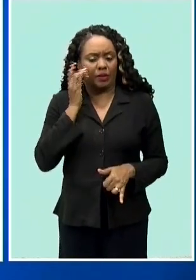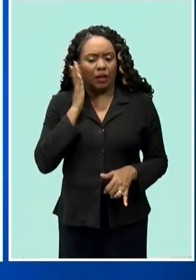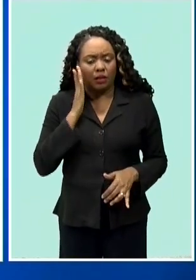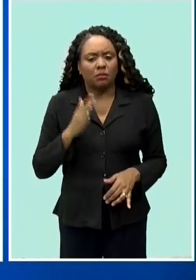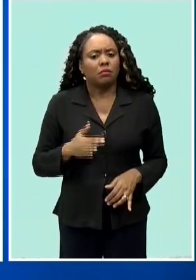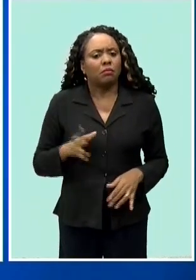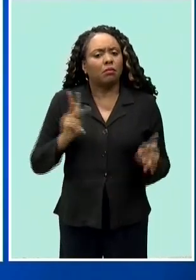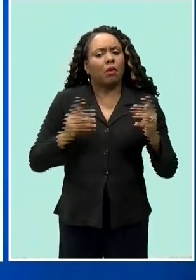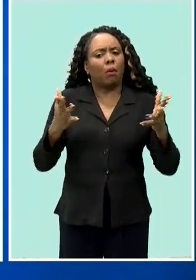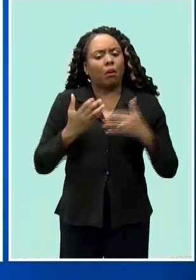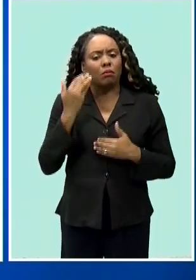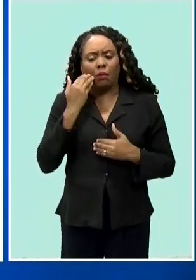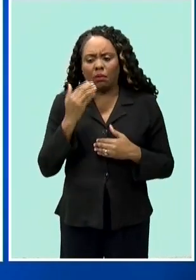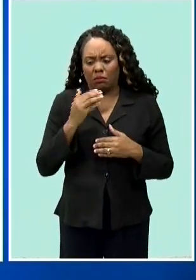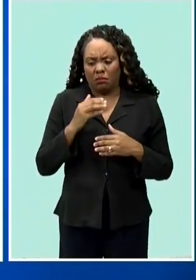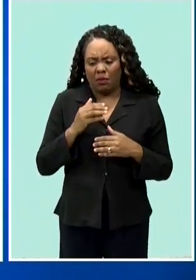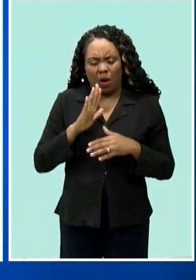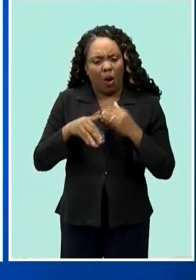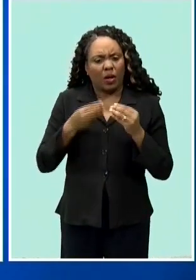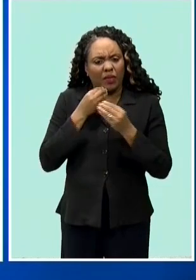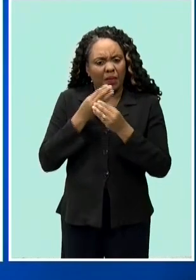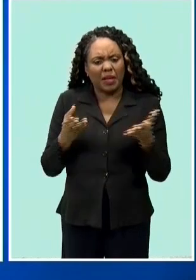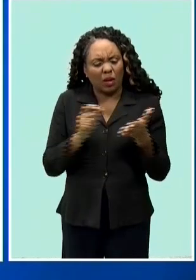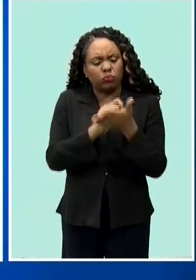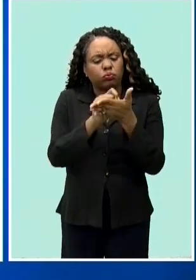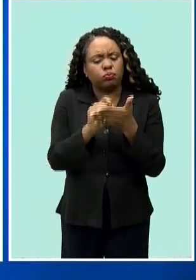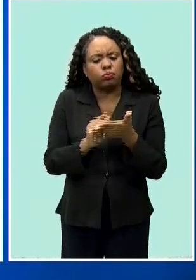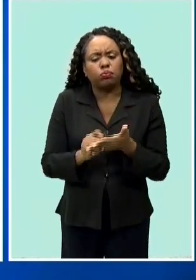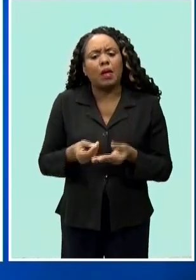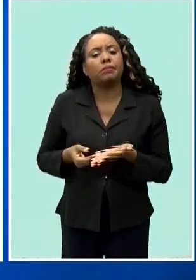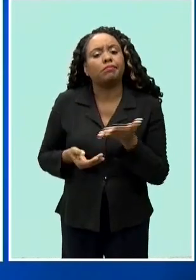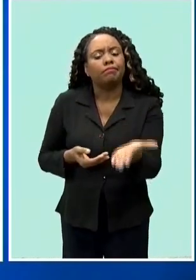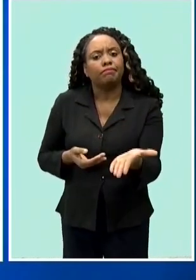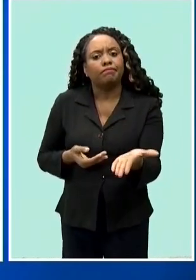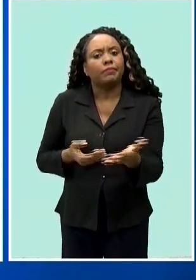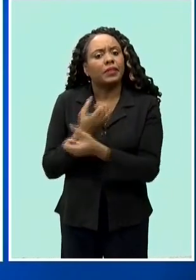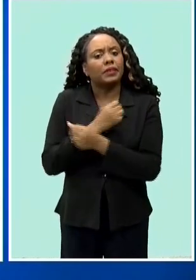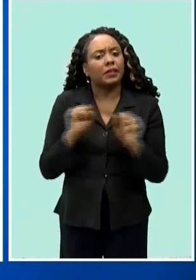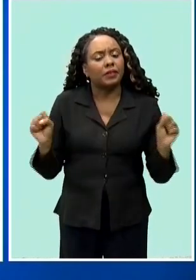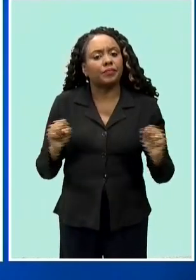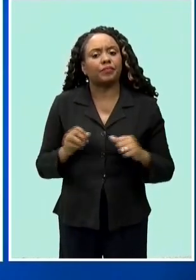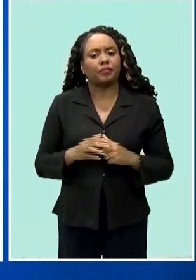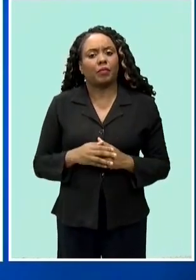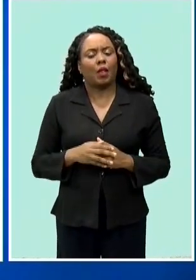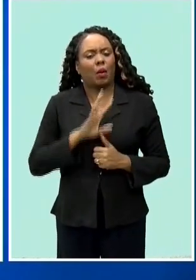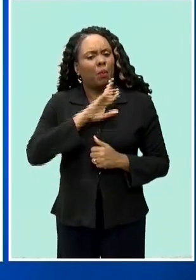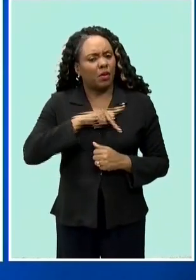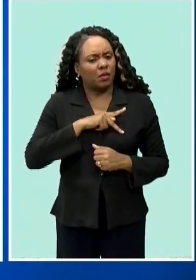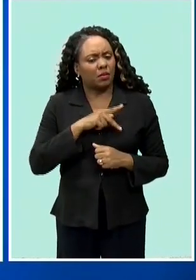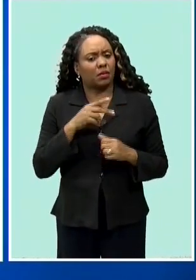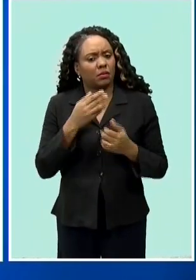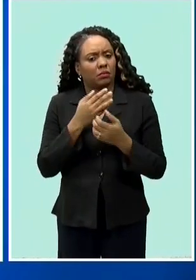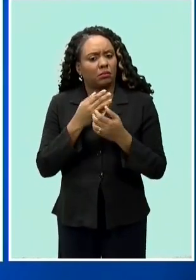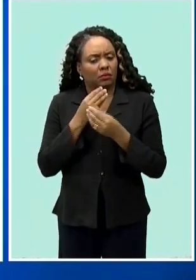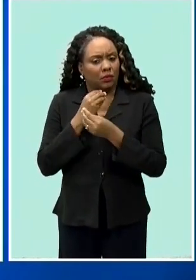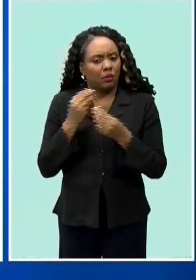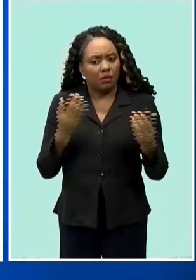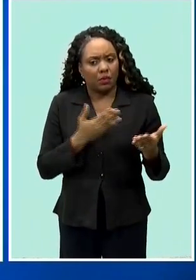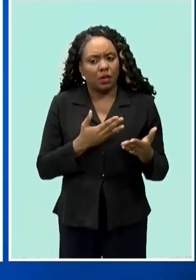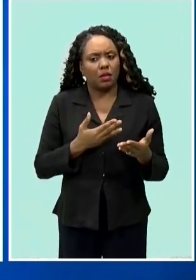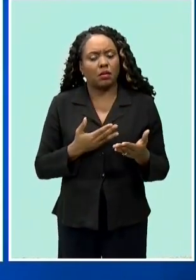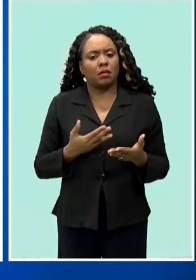regulatory environment that they must now take for granted at home with regard to their personal information is something that we can